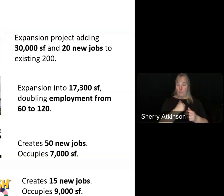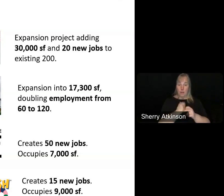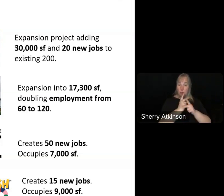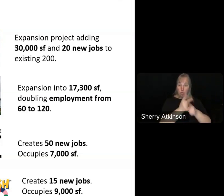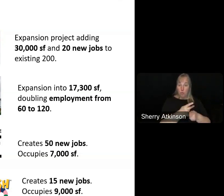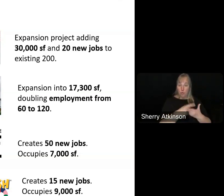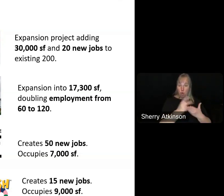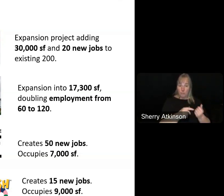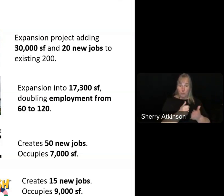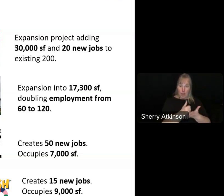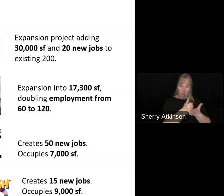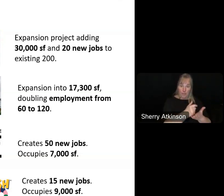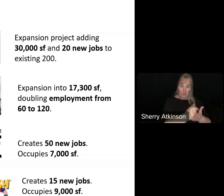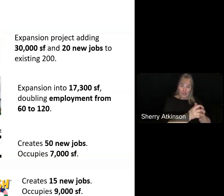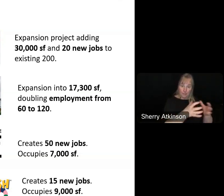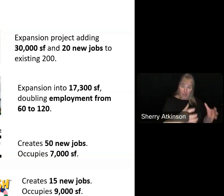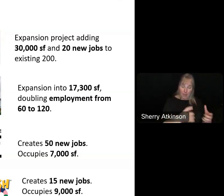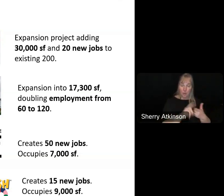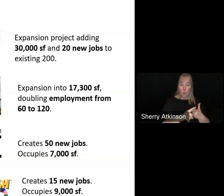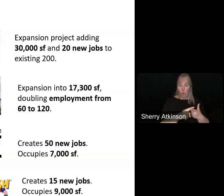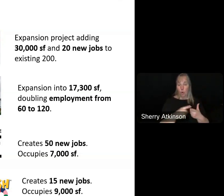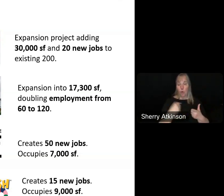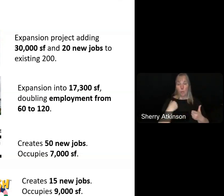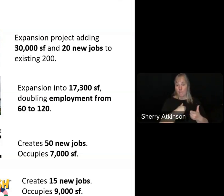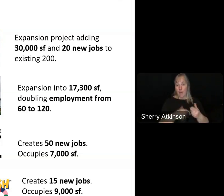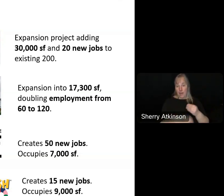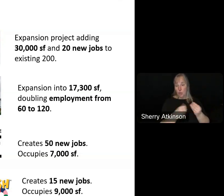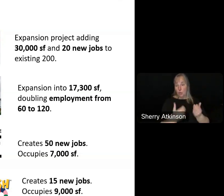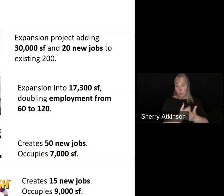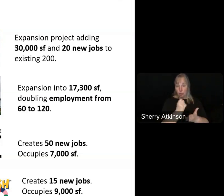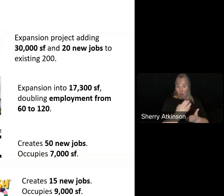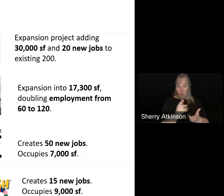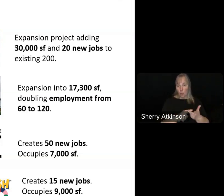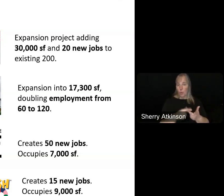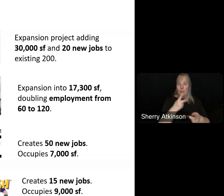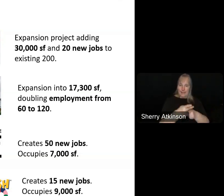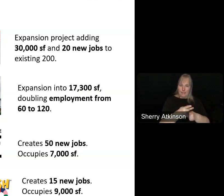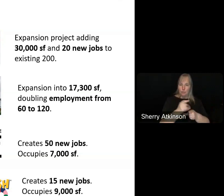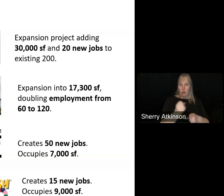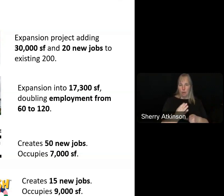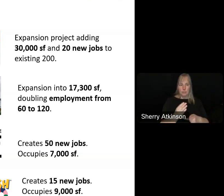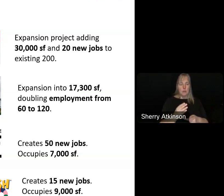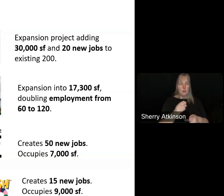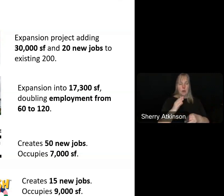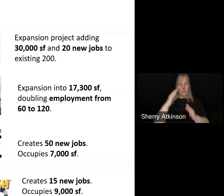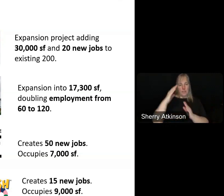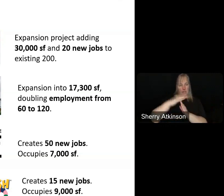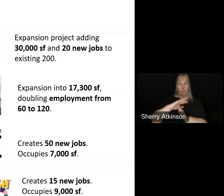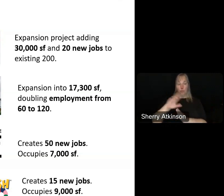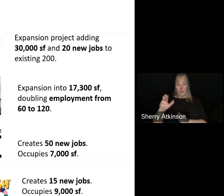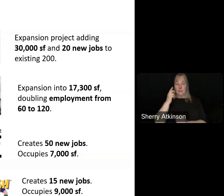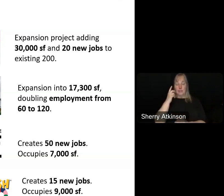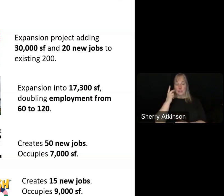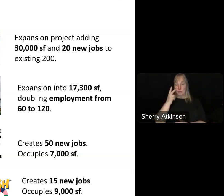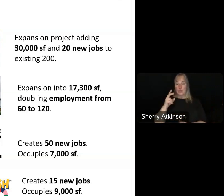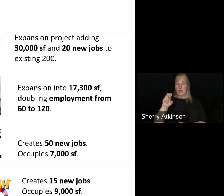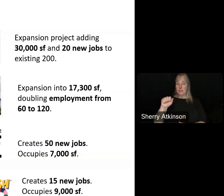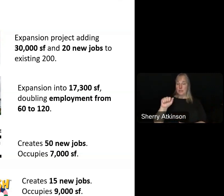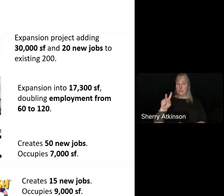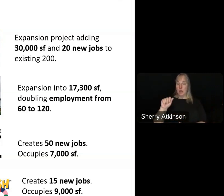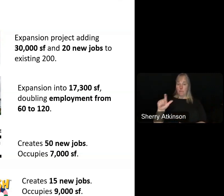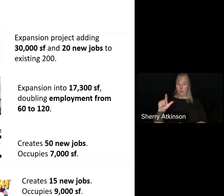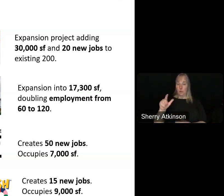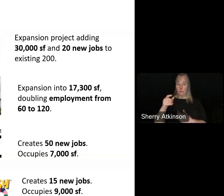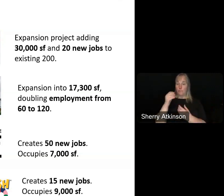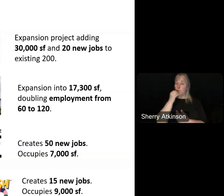expand, or we've added new jobs or retained jobs. At the top there on the right, you'll see Salvo Foods, and they